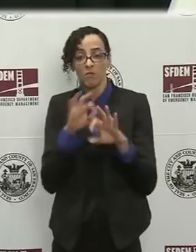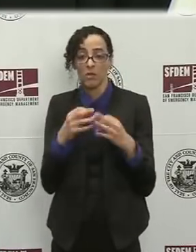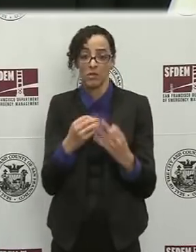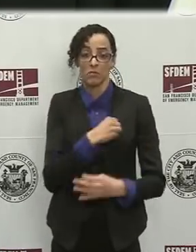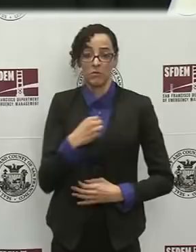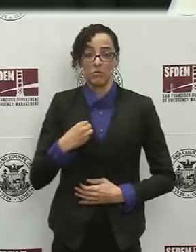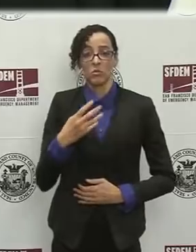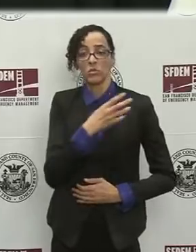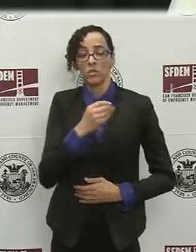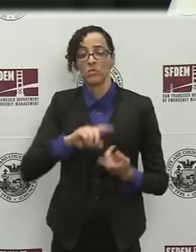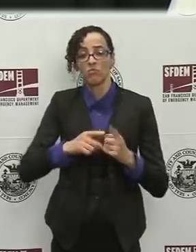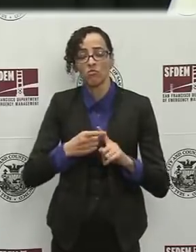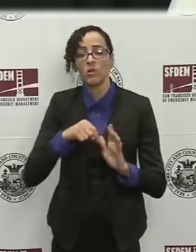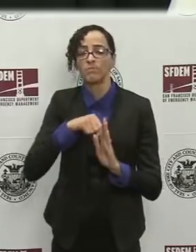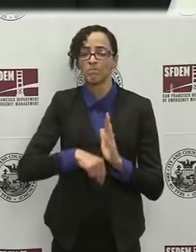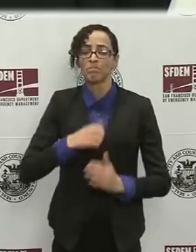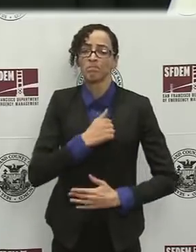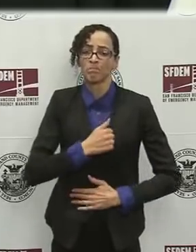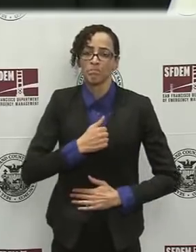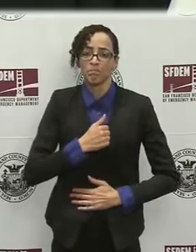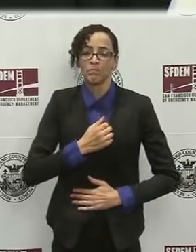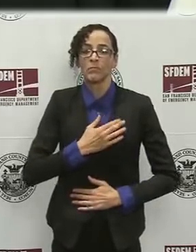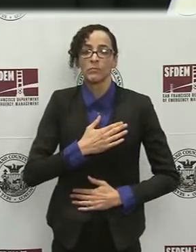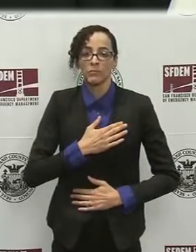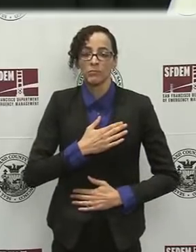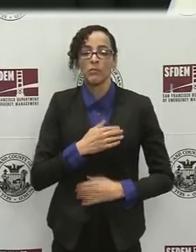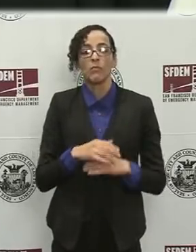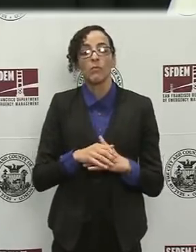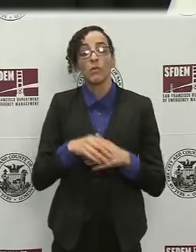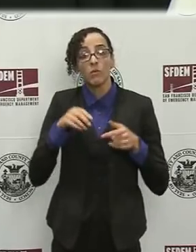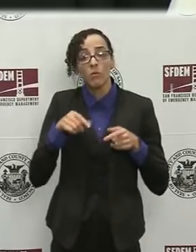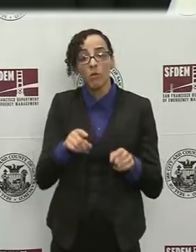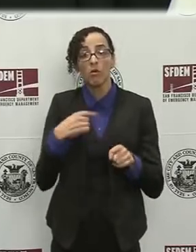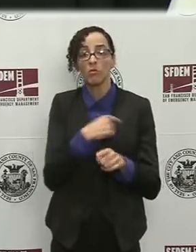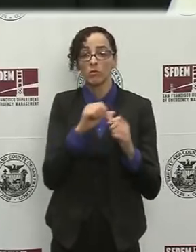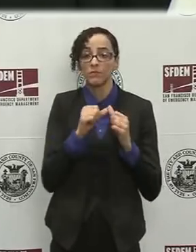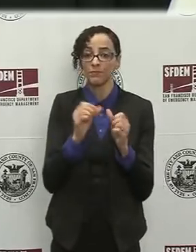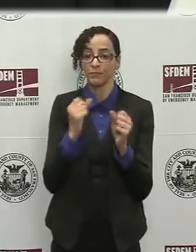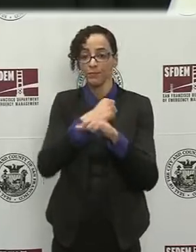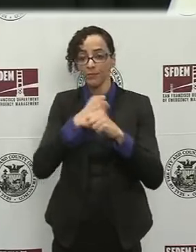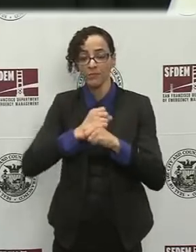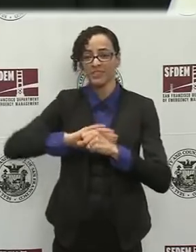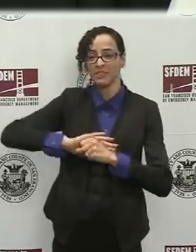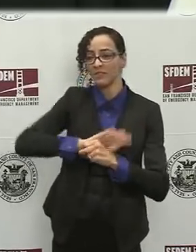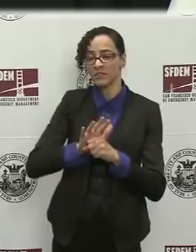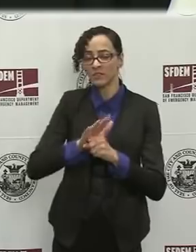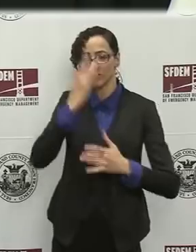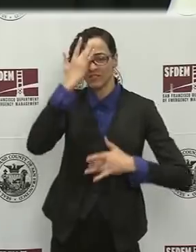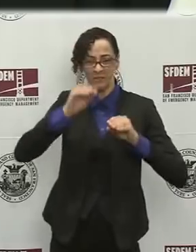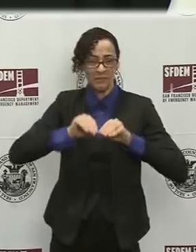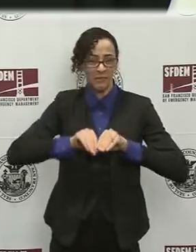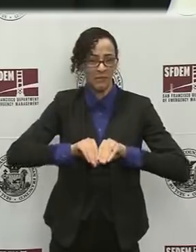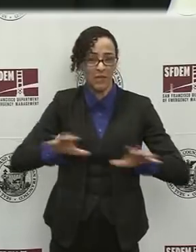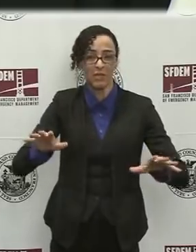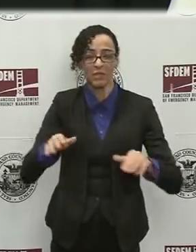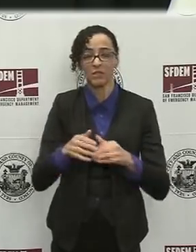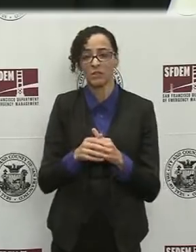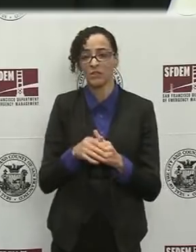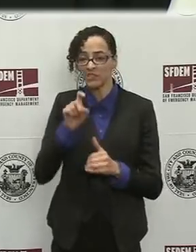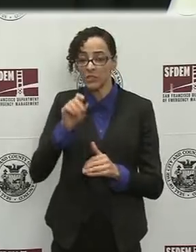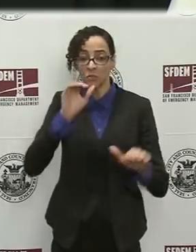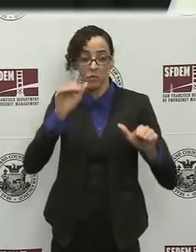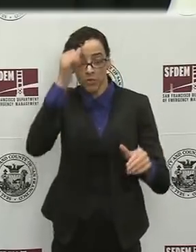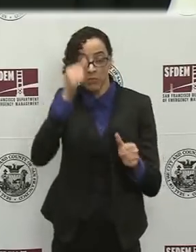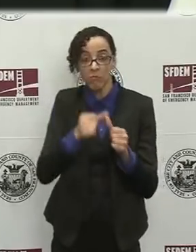And as we continue to fight the coronavirus pandemic, I would like to remind you that our top priorities continue